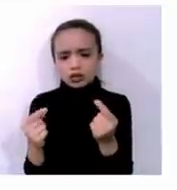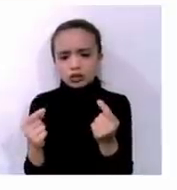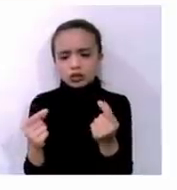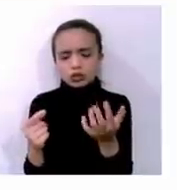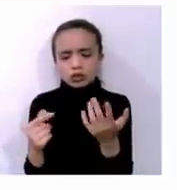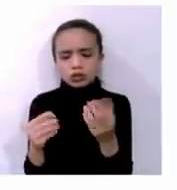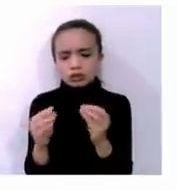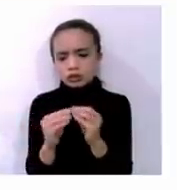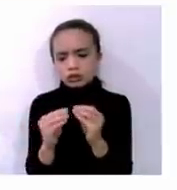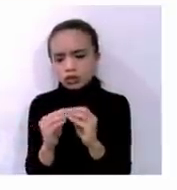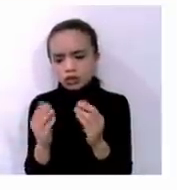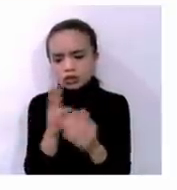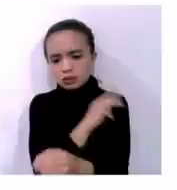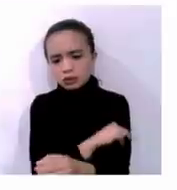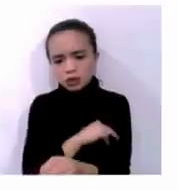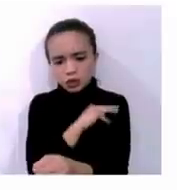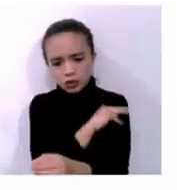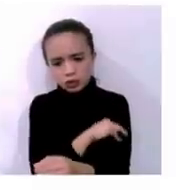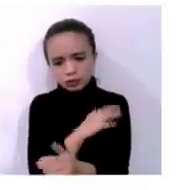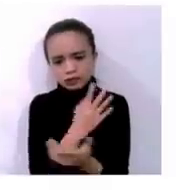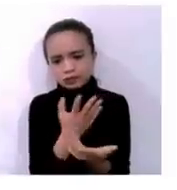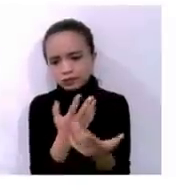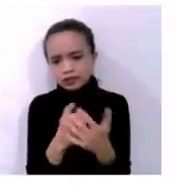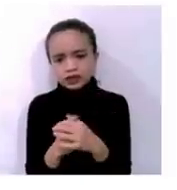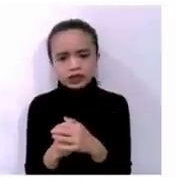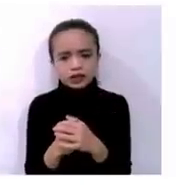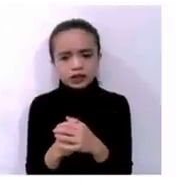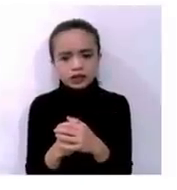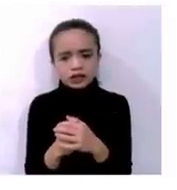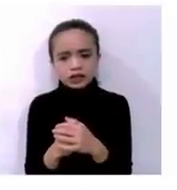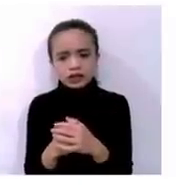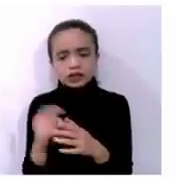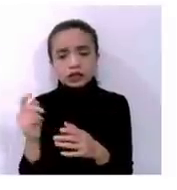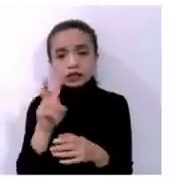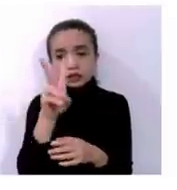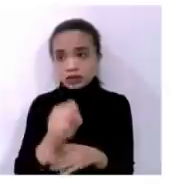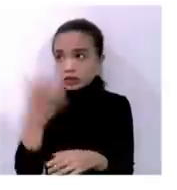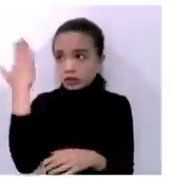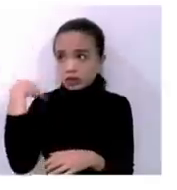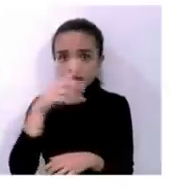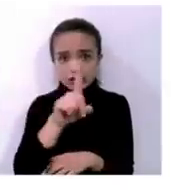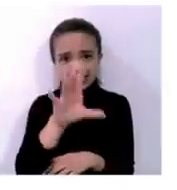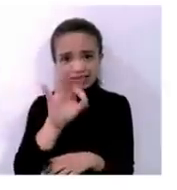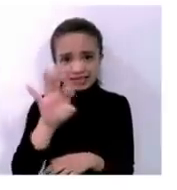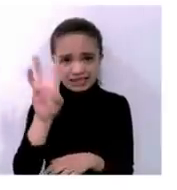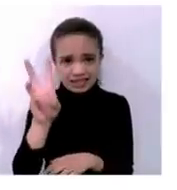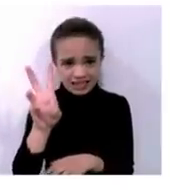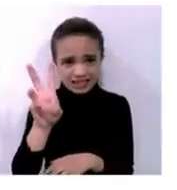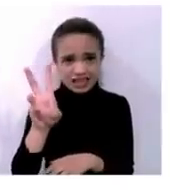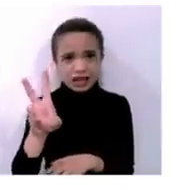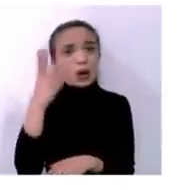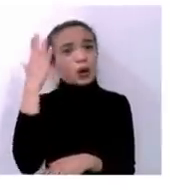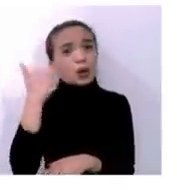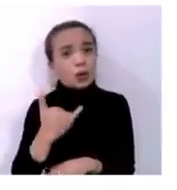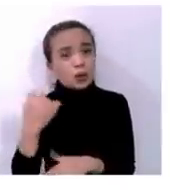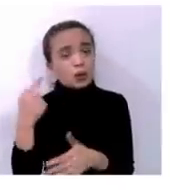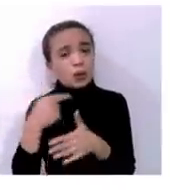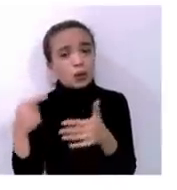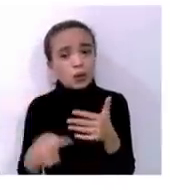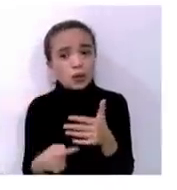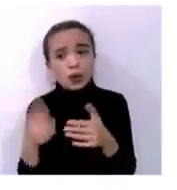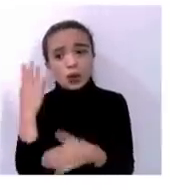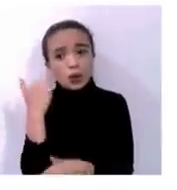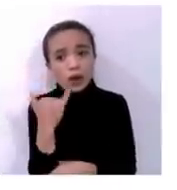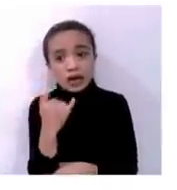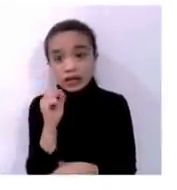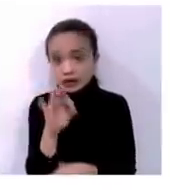ascertain moral turpitude. The court already said that in De La Torre versus Comelec in 1996. Because the element, because